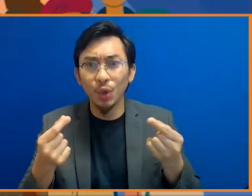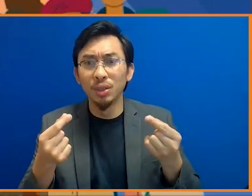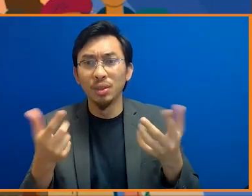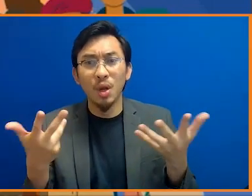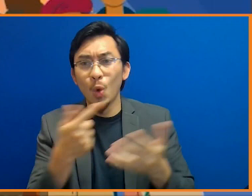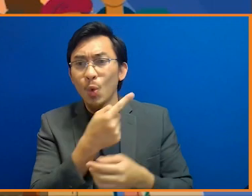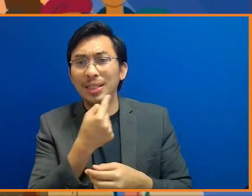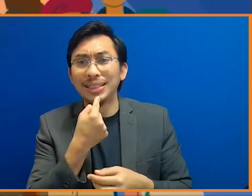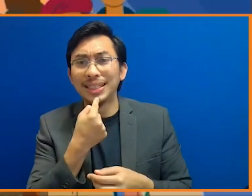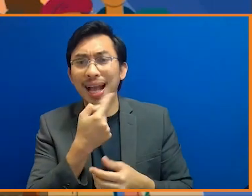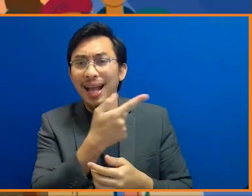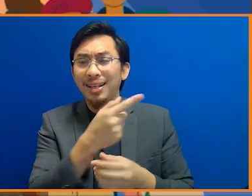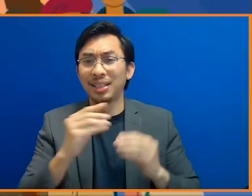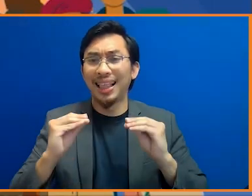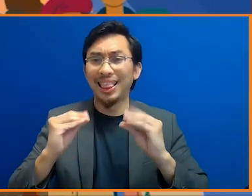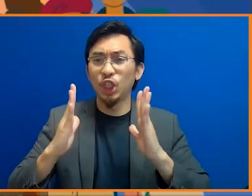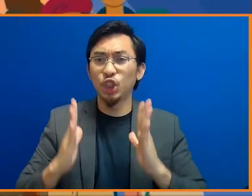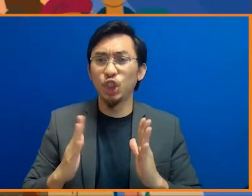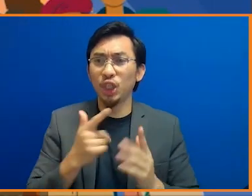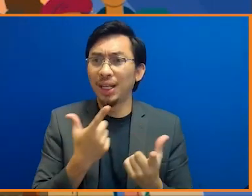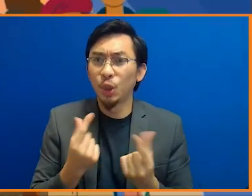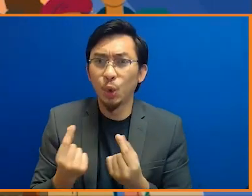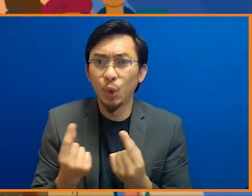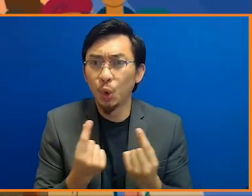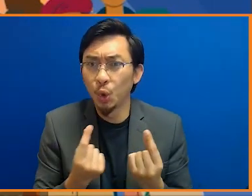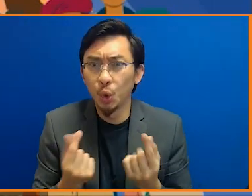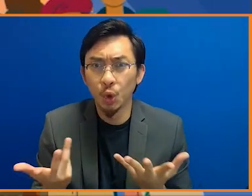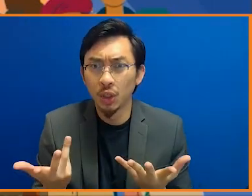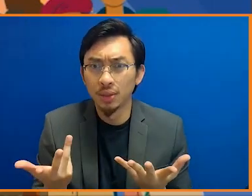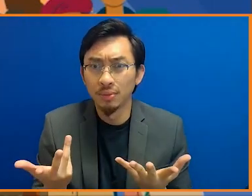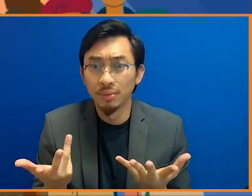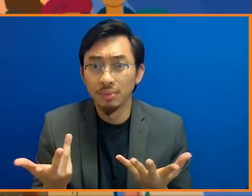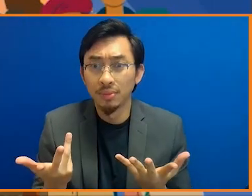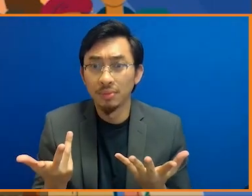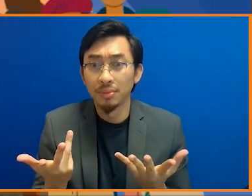they need to do or what they teachers need to do.